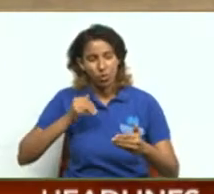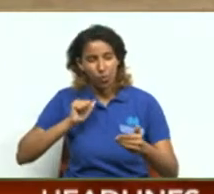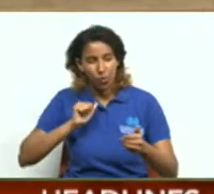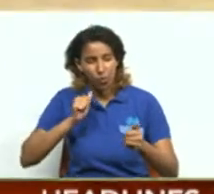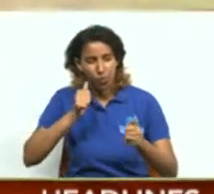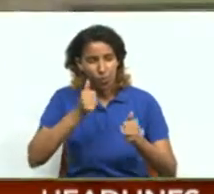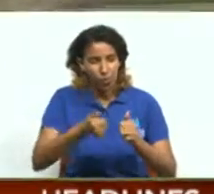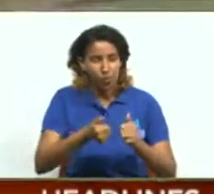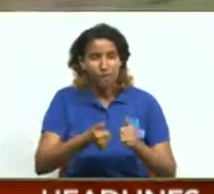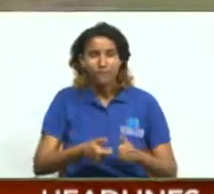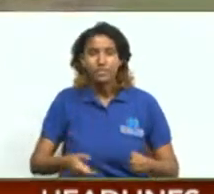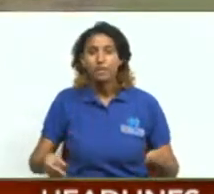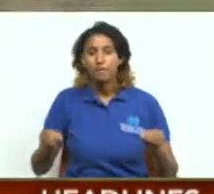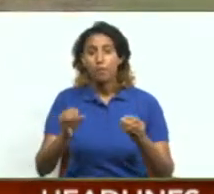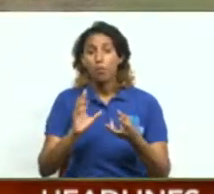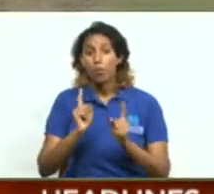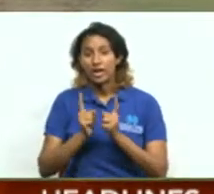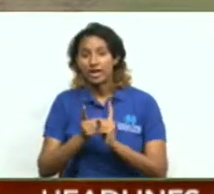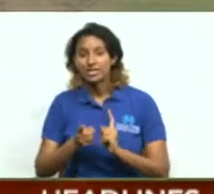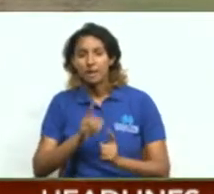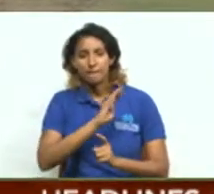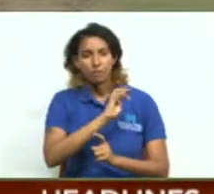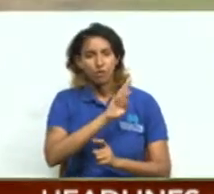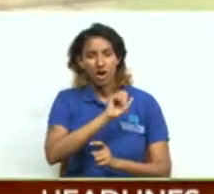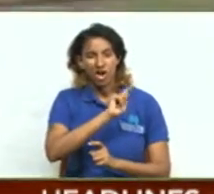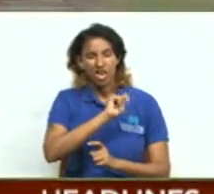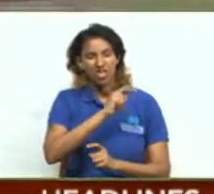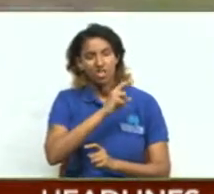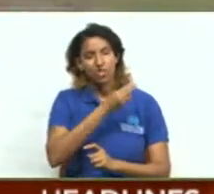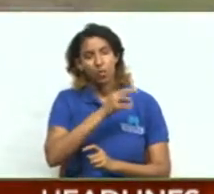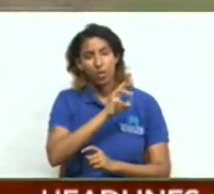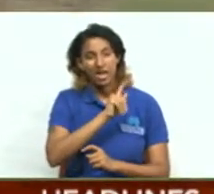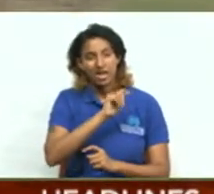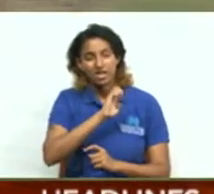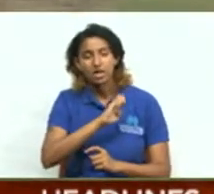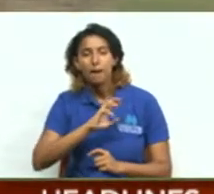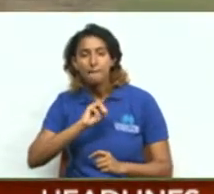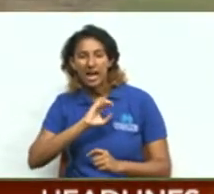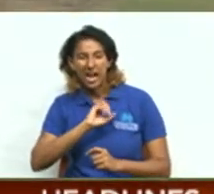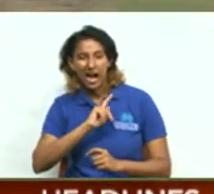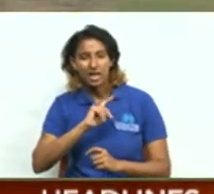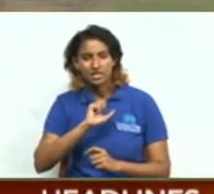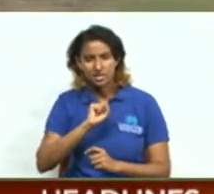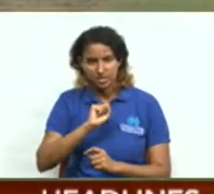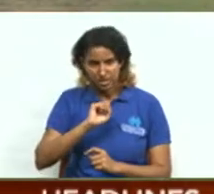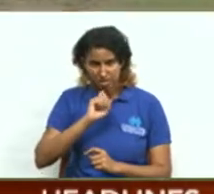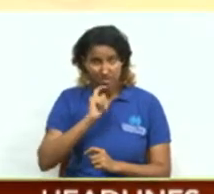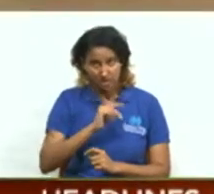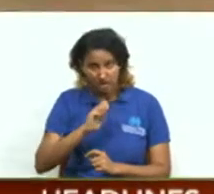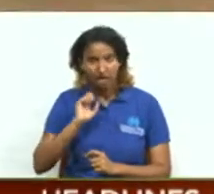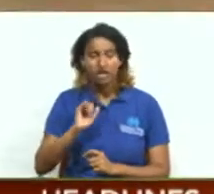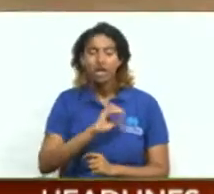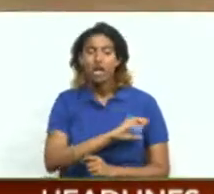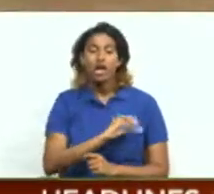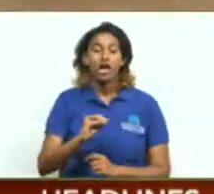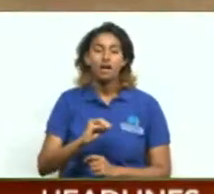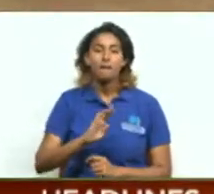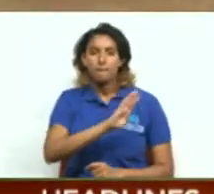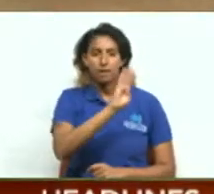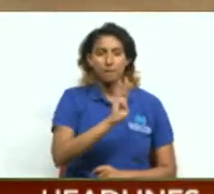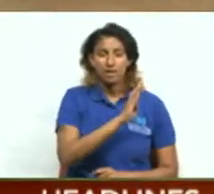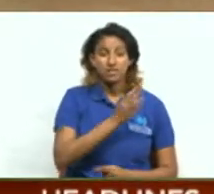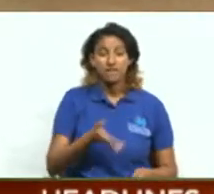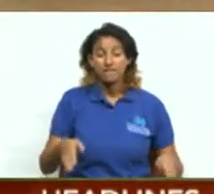wickets of Brathwaite on 30, Raymond Reef on 12, McCaskey on 46, and Jomel Warrican on 6, Barbados closed